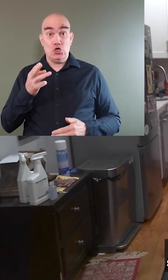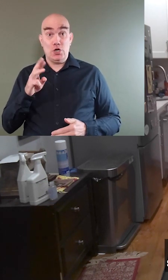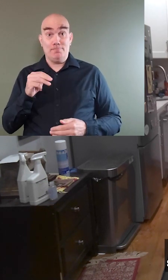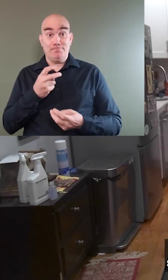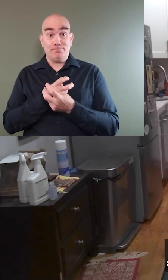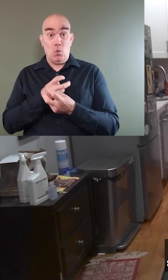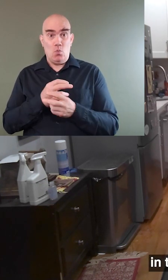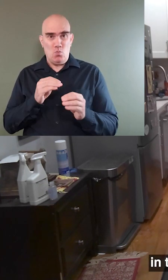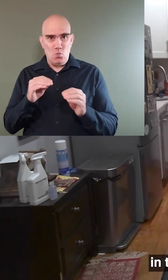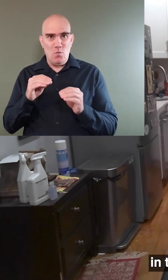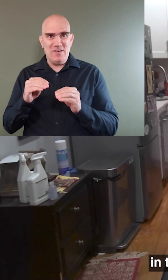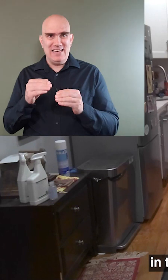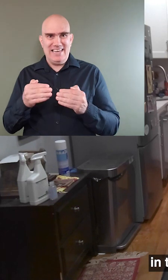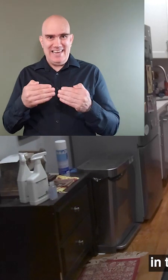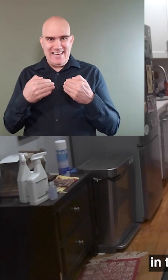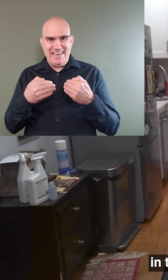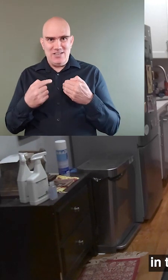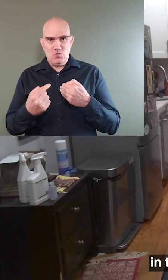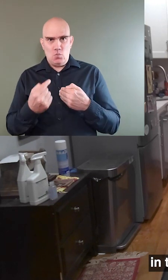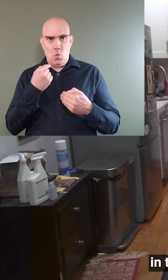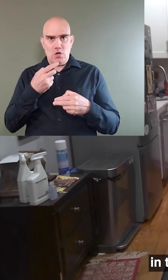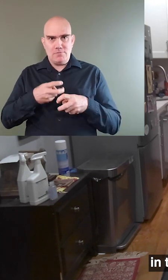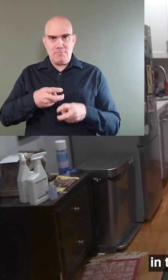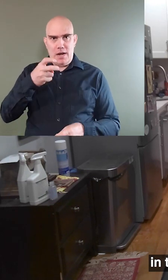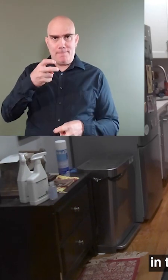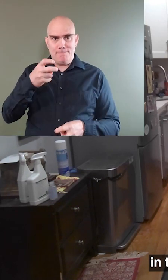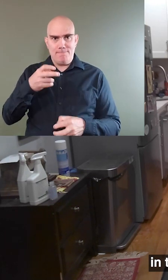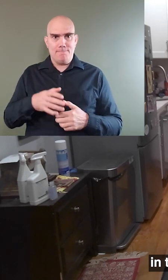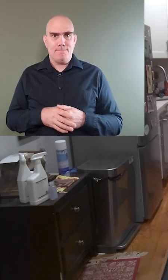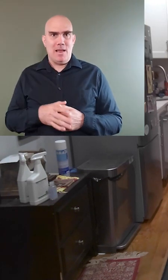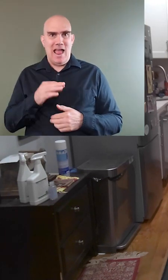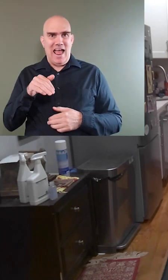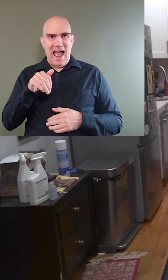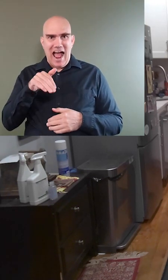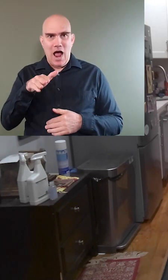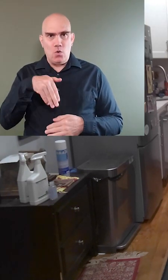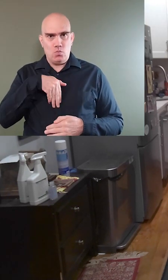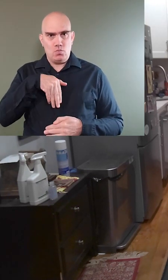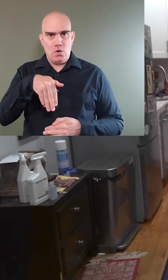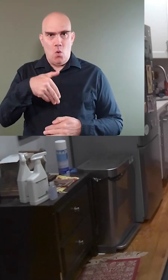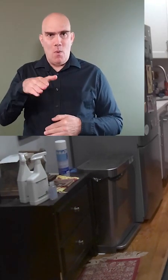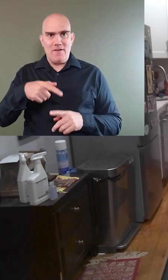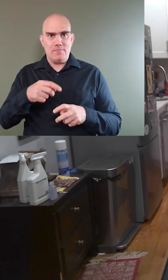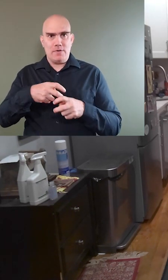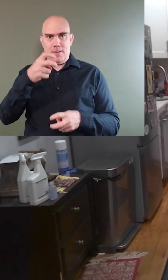is moving in towards our spinal column and out away